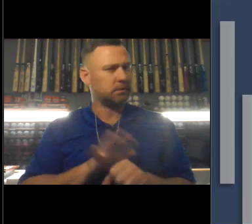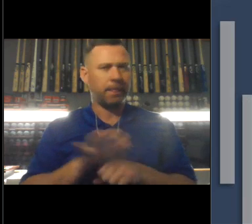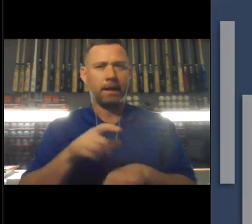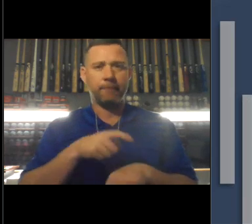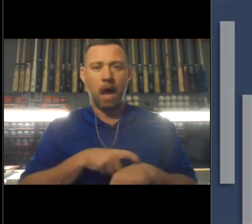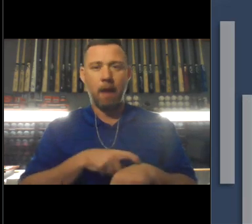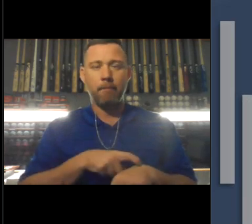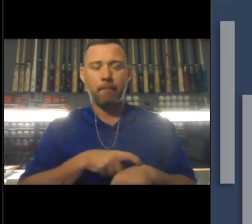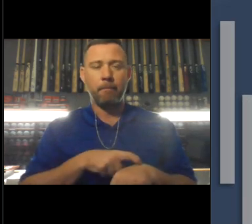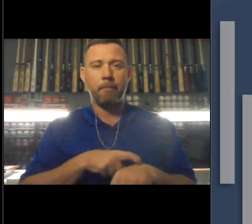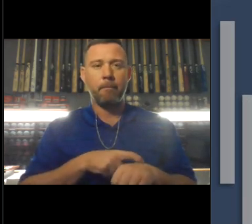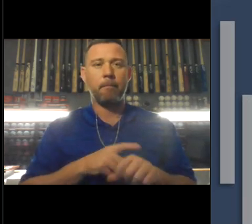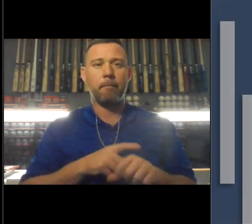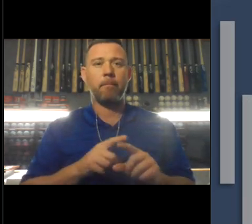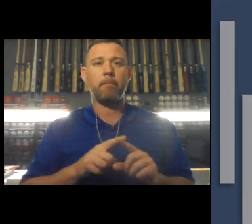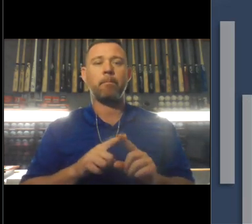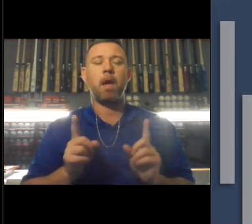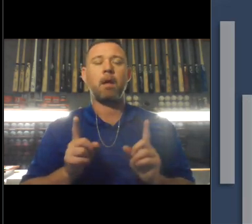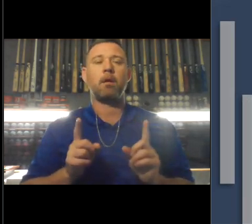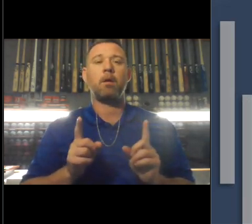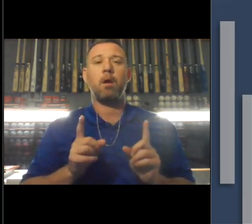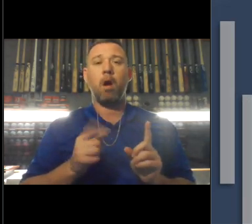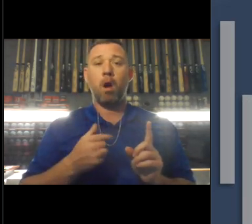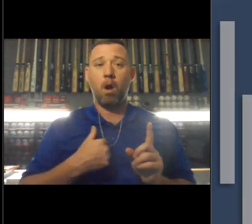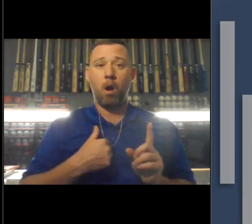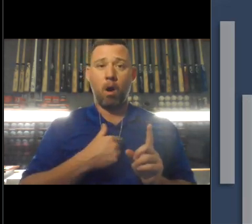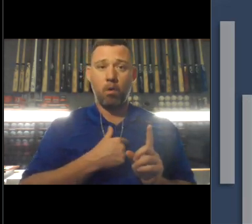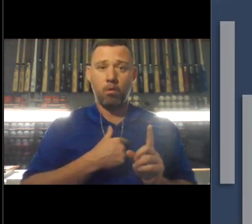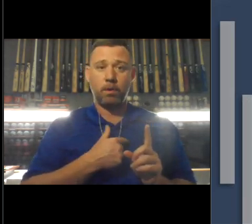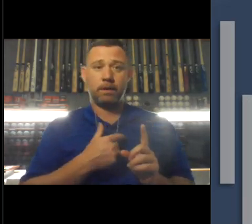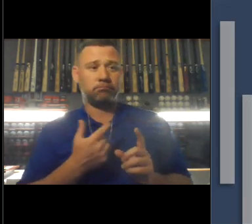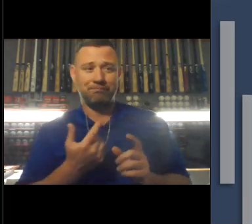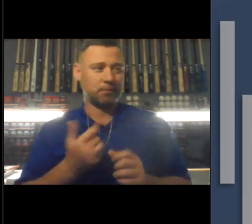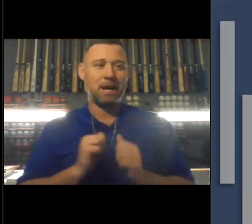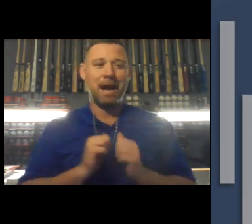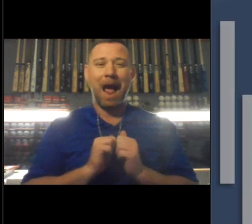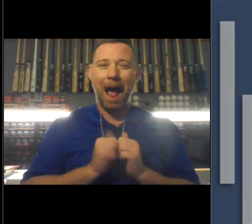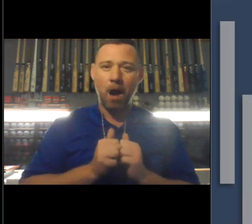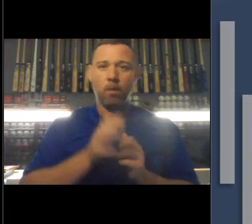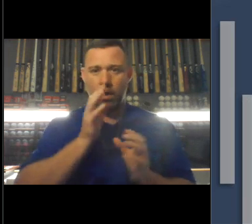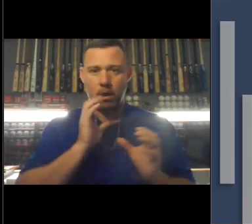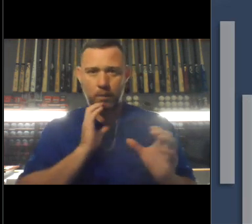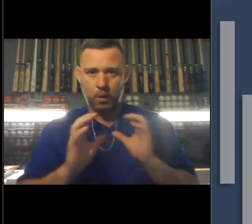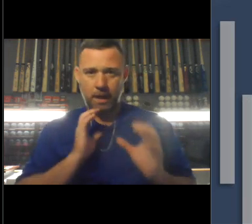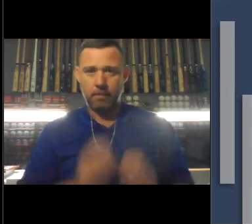do it. But are we capturing just how we will communicate?